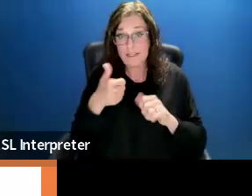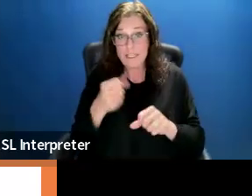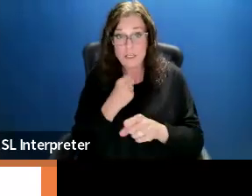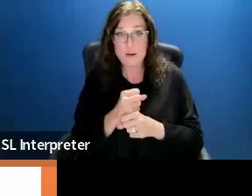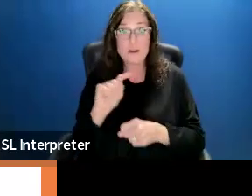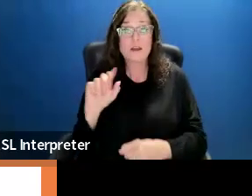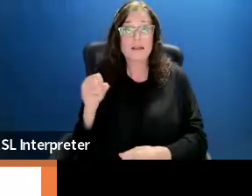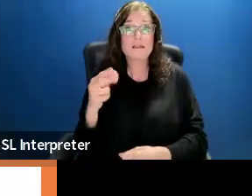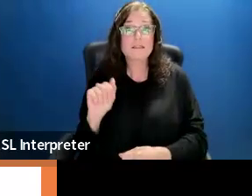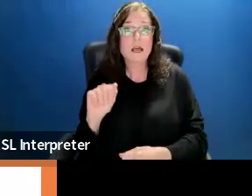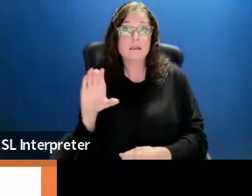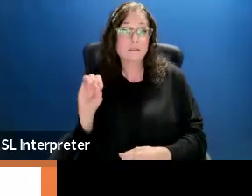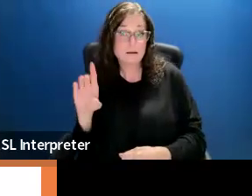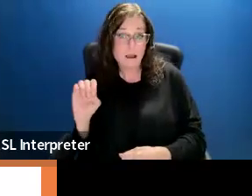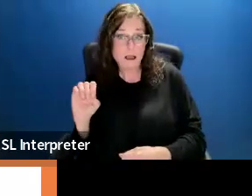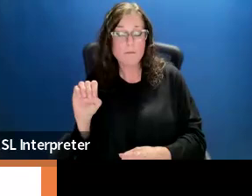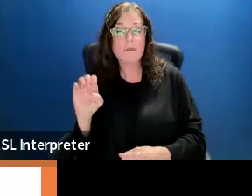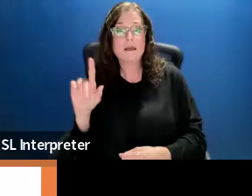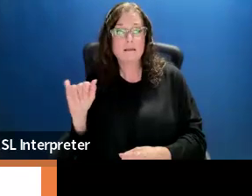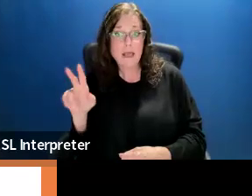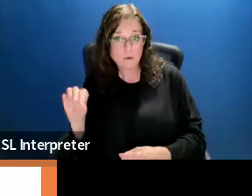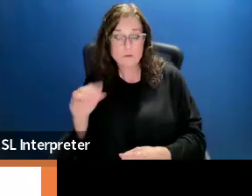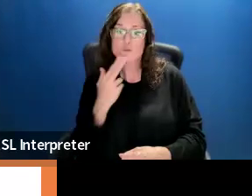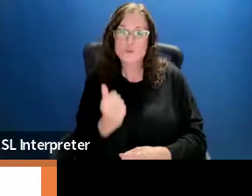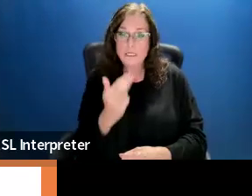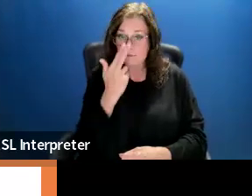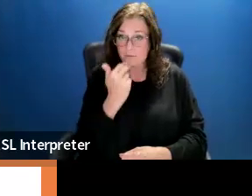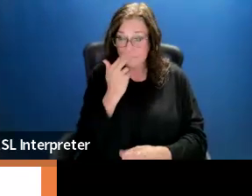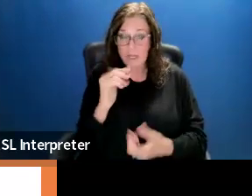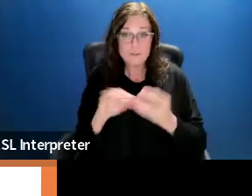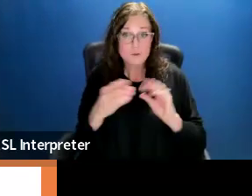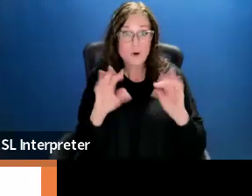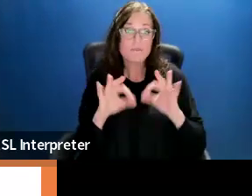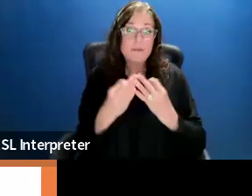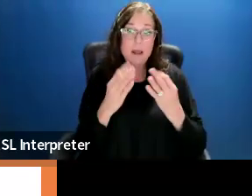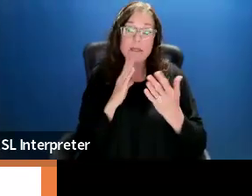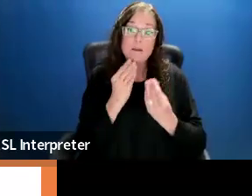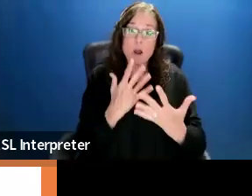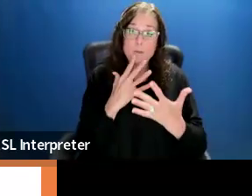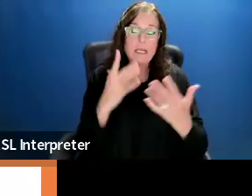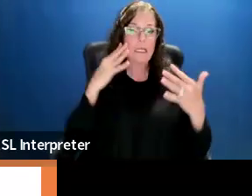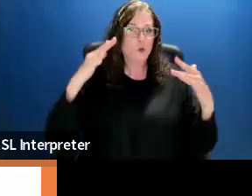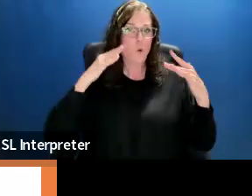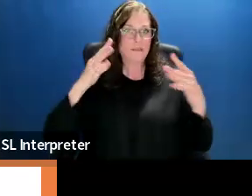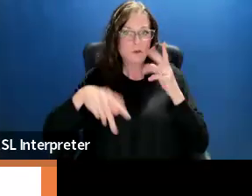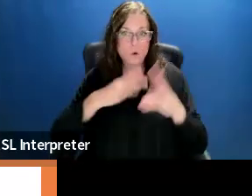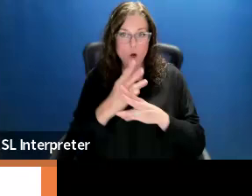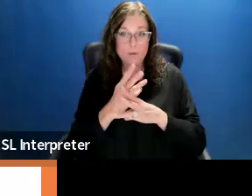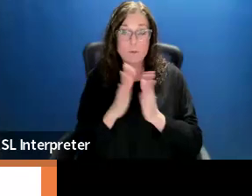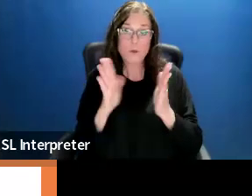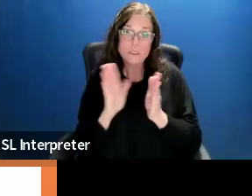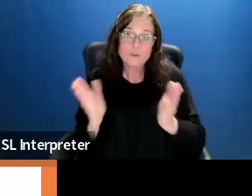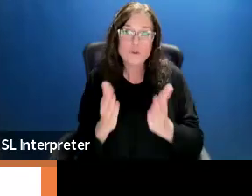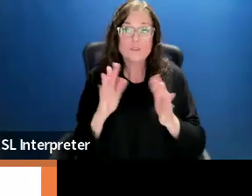Tasha Cobbs Leonard shares a sweet, funny story about the importance of family harmony in a noisy world. The book